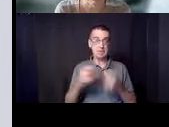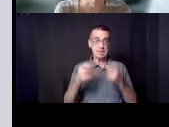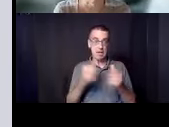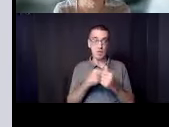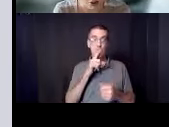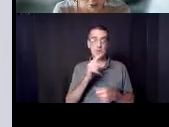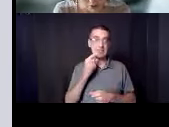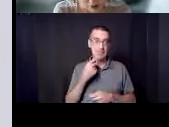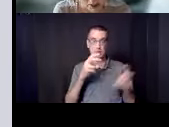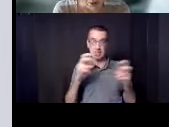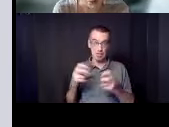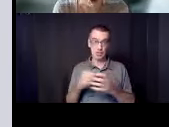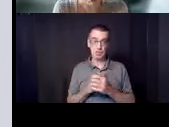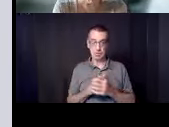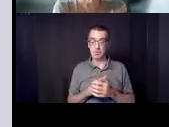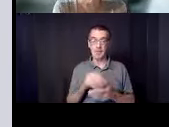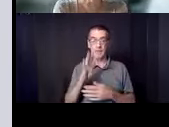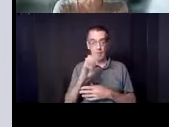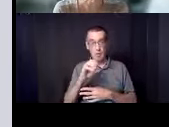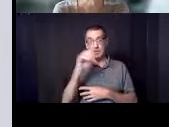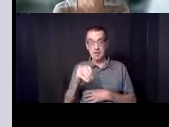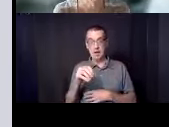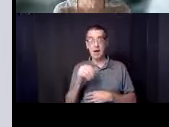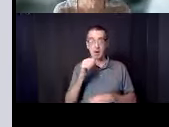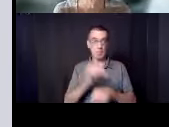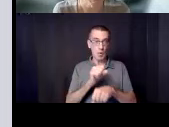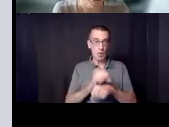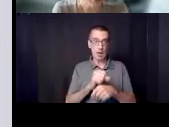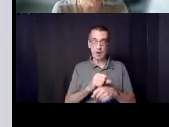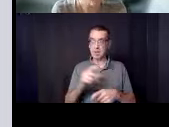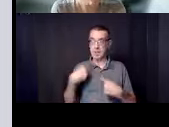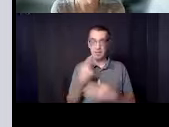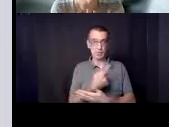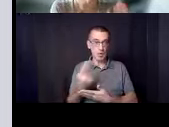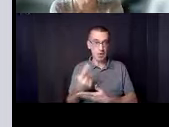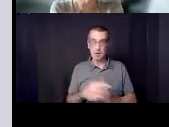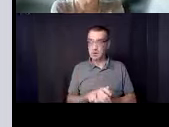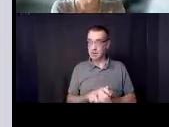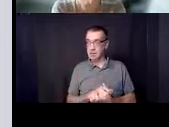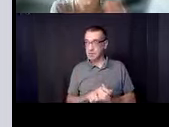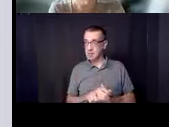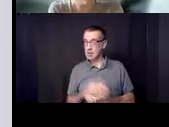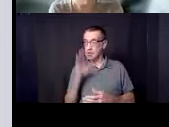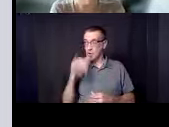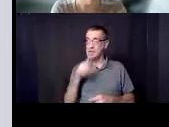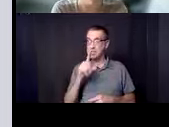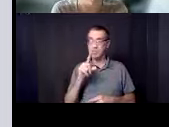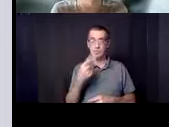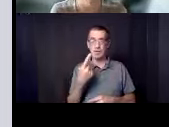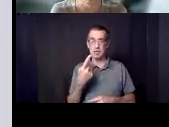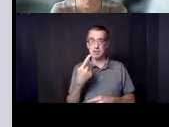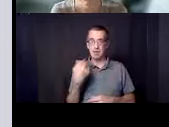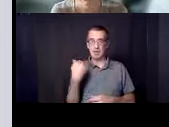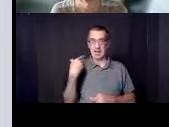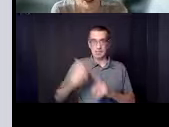really serious issues. So 40% unemployed in the past week, and knowing that this is just